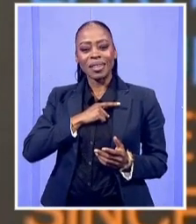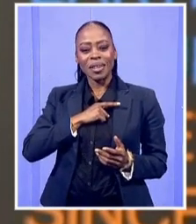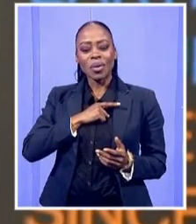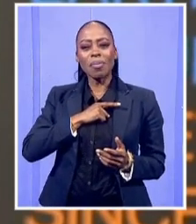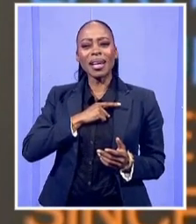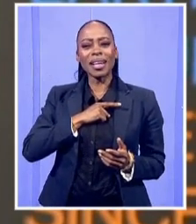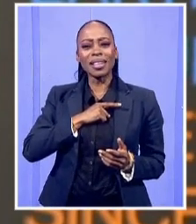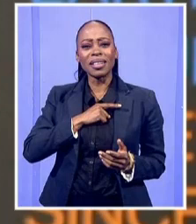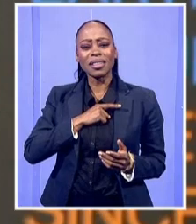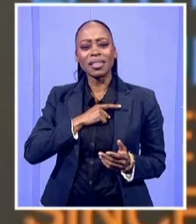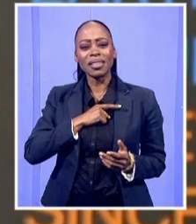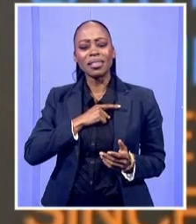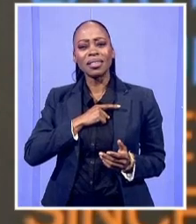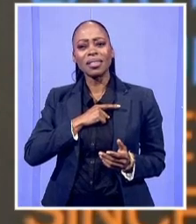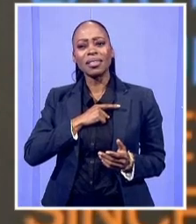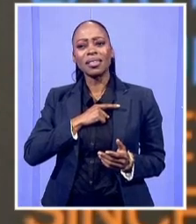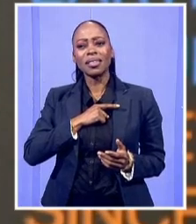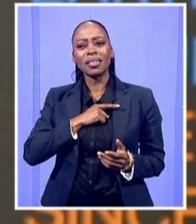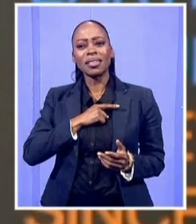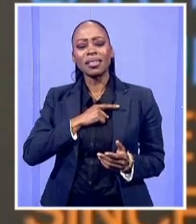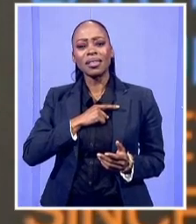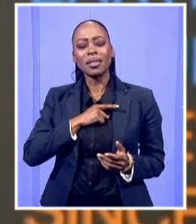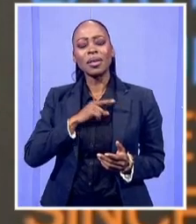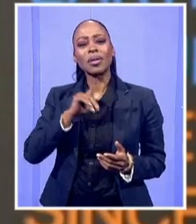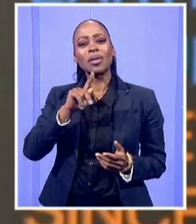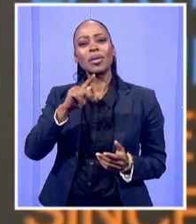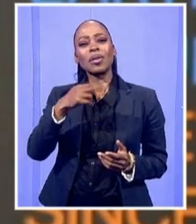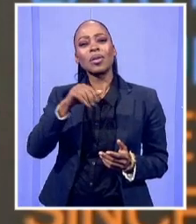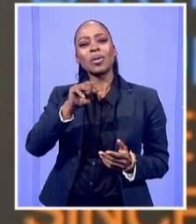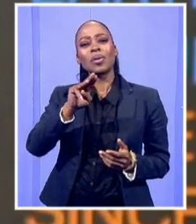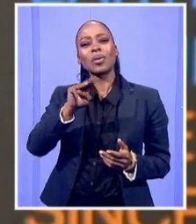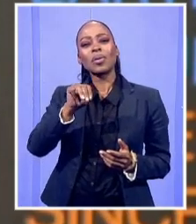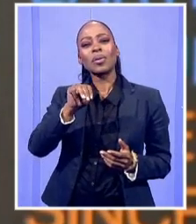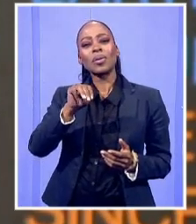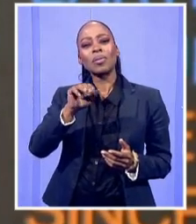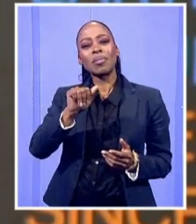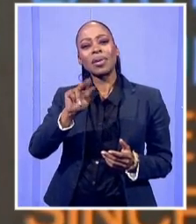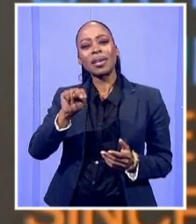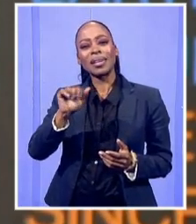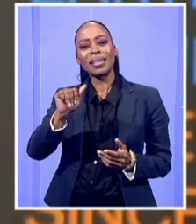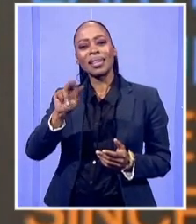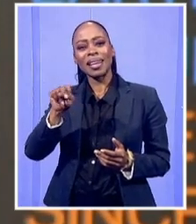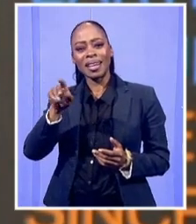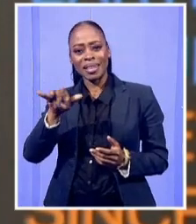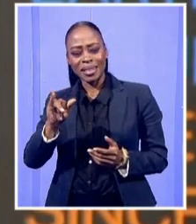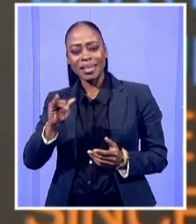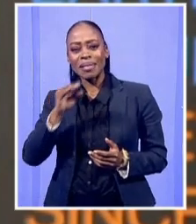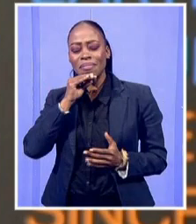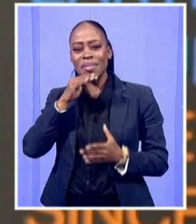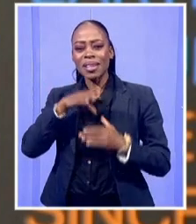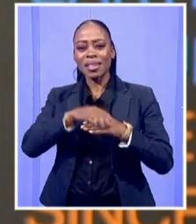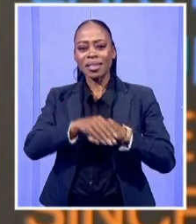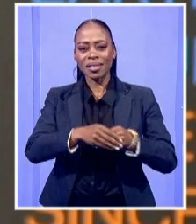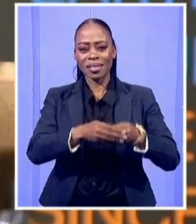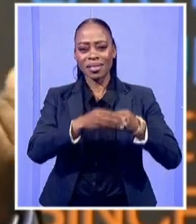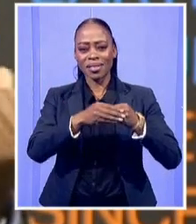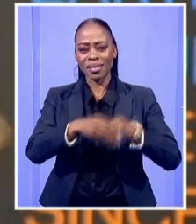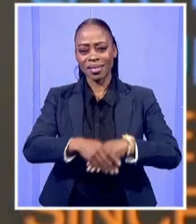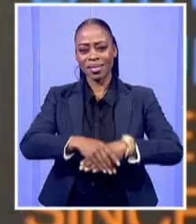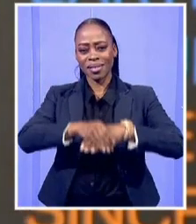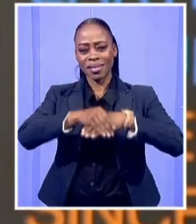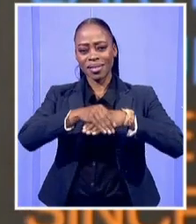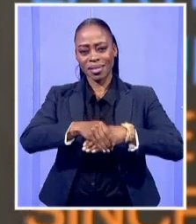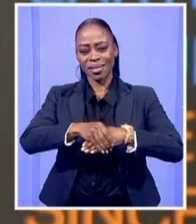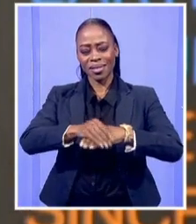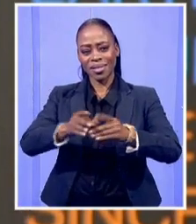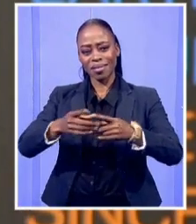really outstanding and a beautiful name. It basically means let's hold hands together and move forward. So here I saw